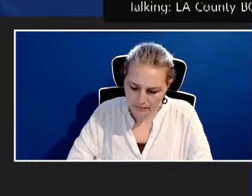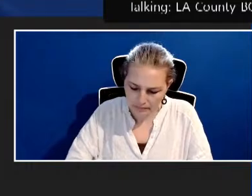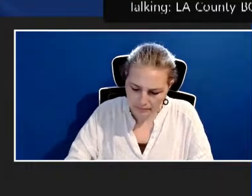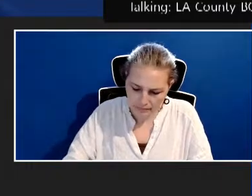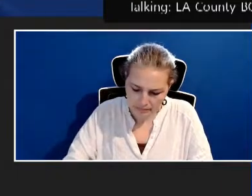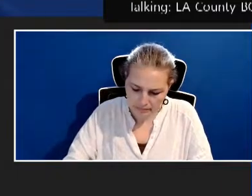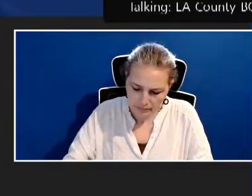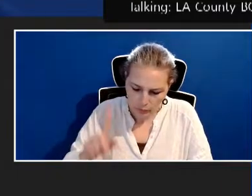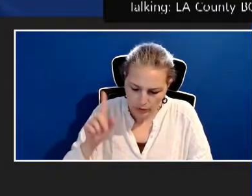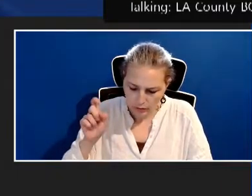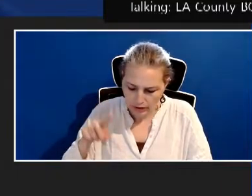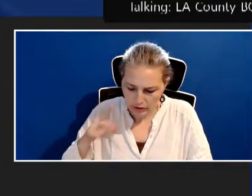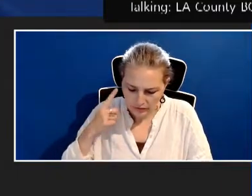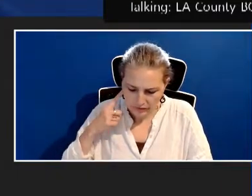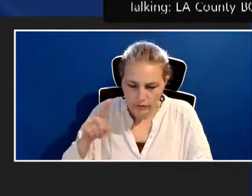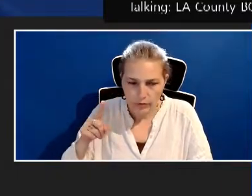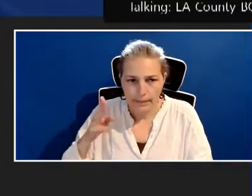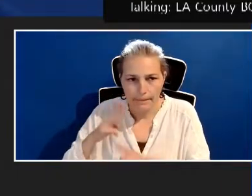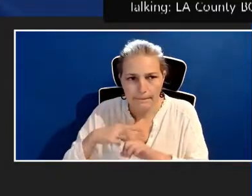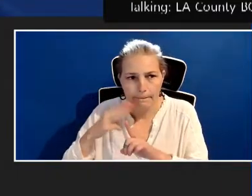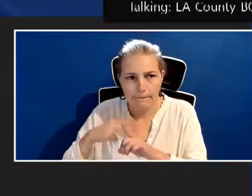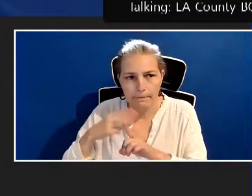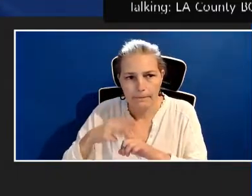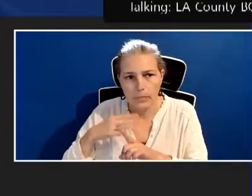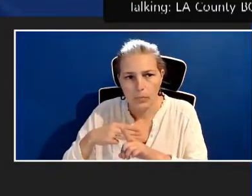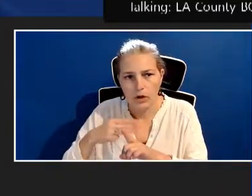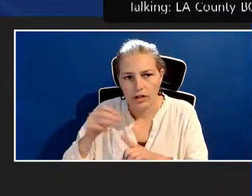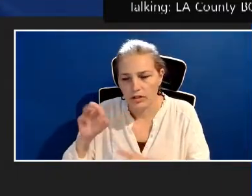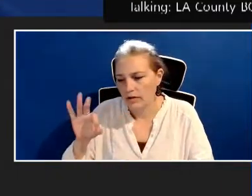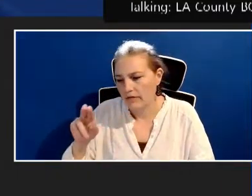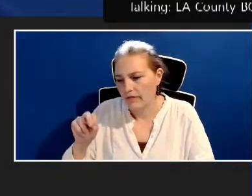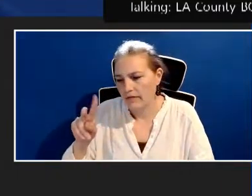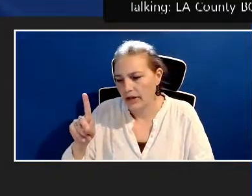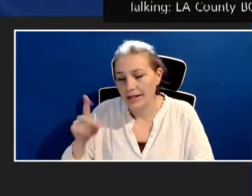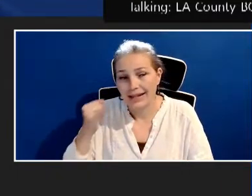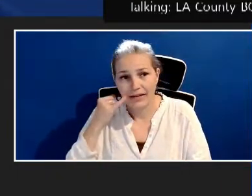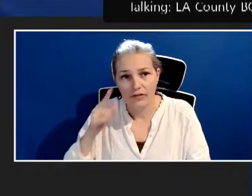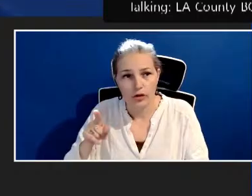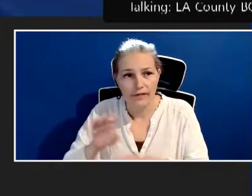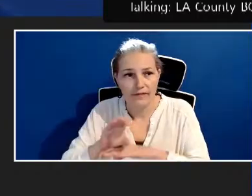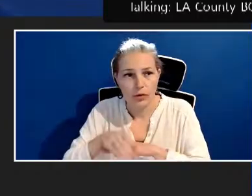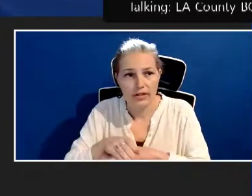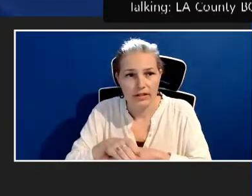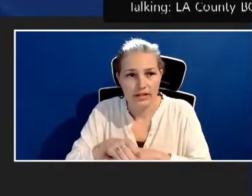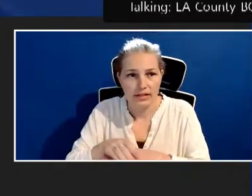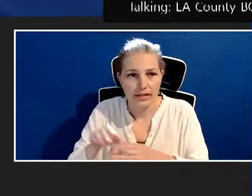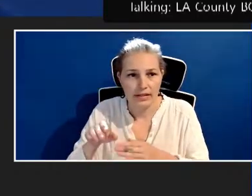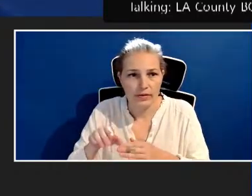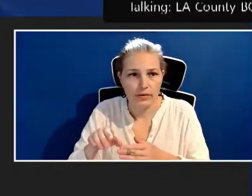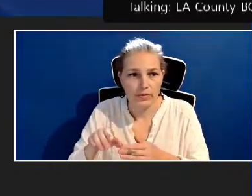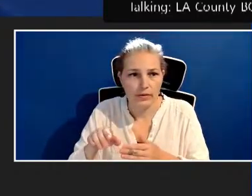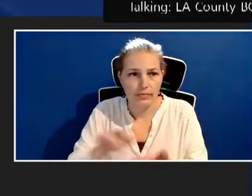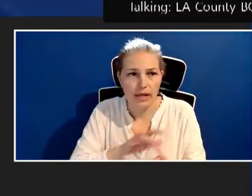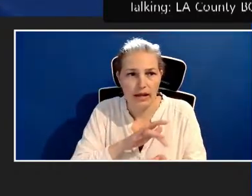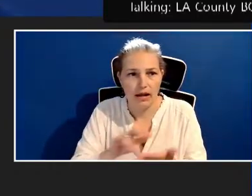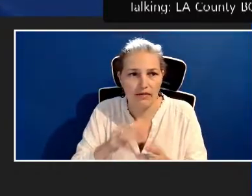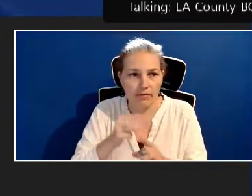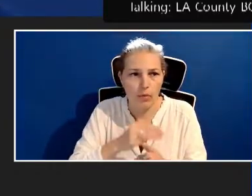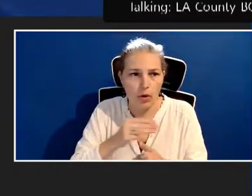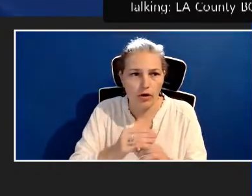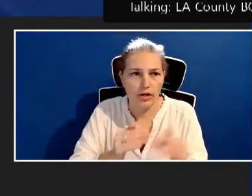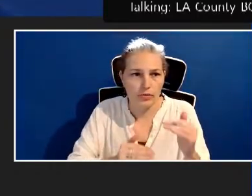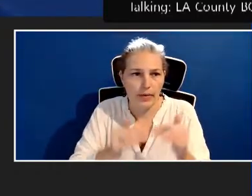A question for the mortgage fund. If you were forced to pay off your mortgage balance to have control over your rebuild, can we